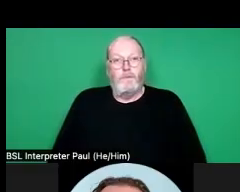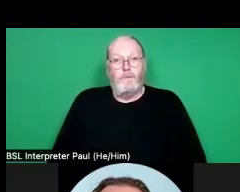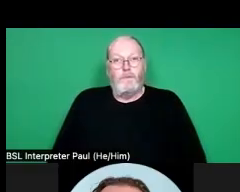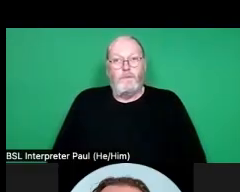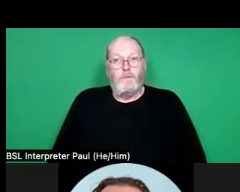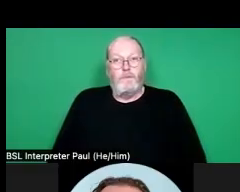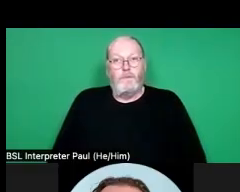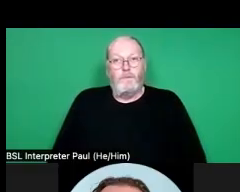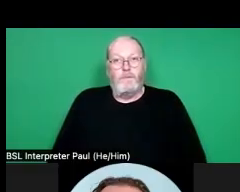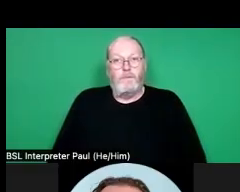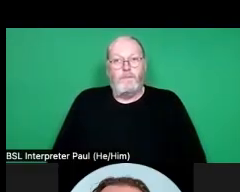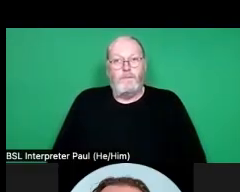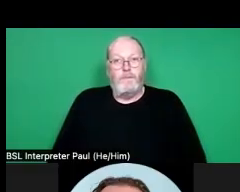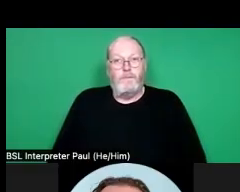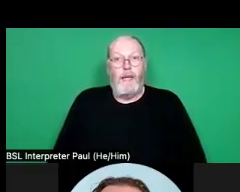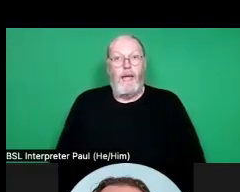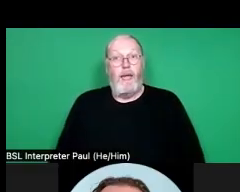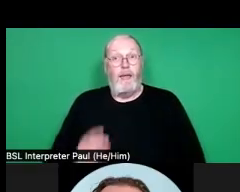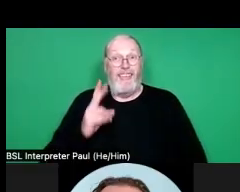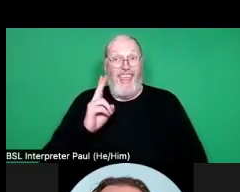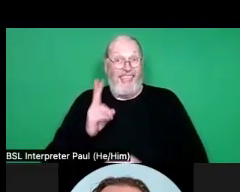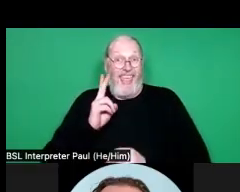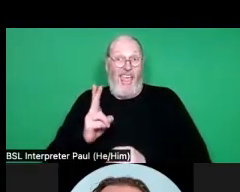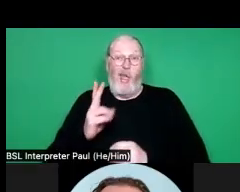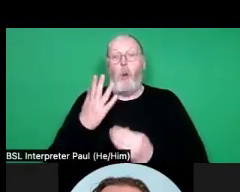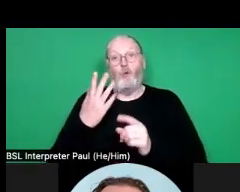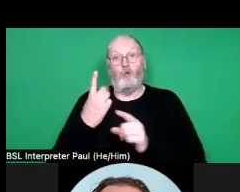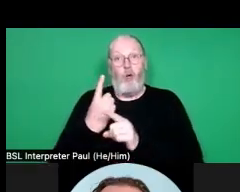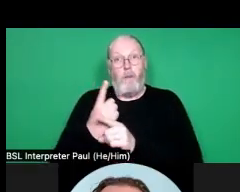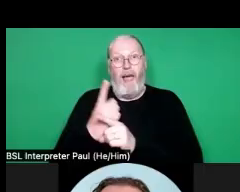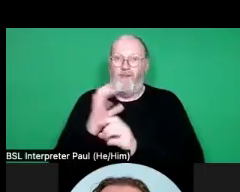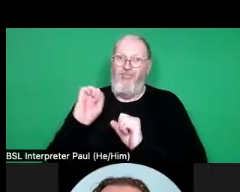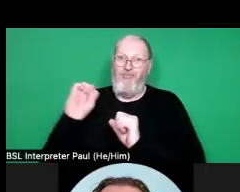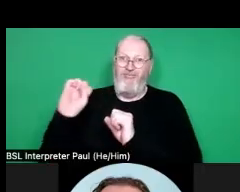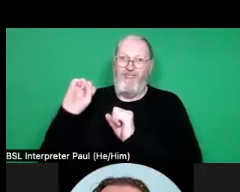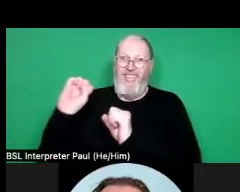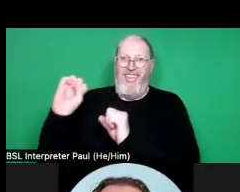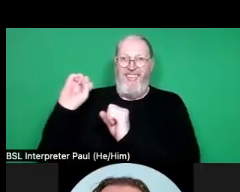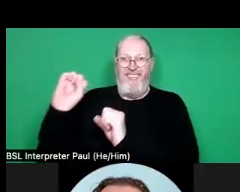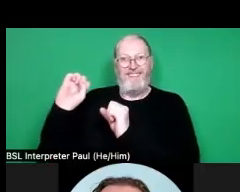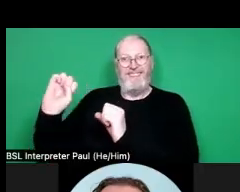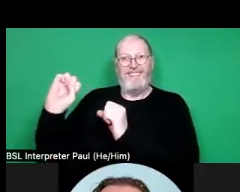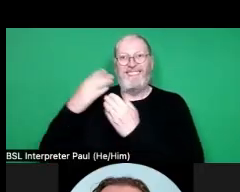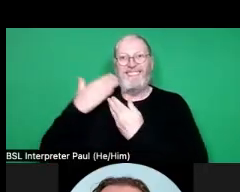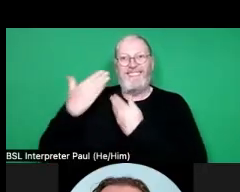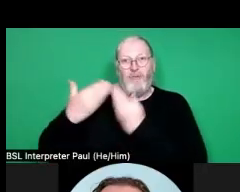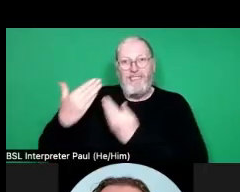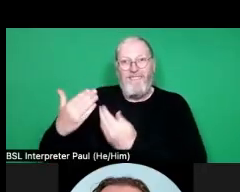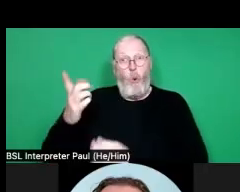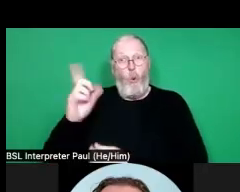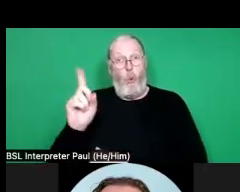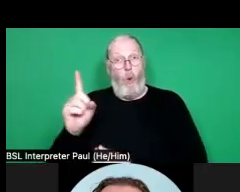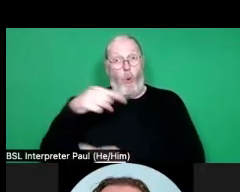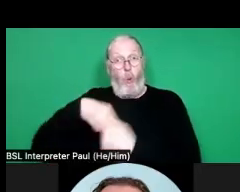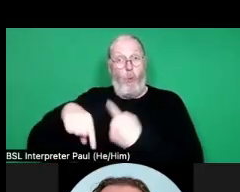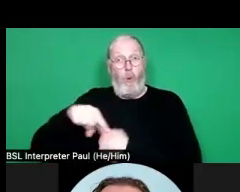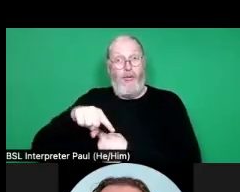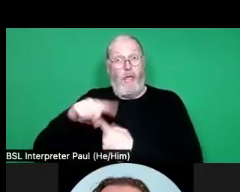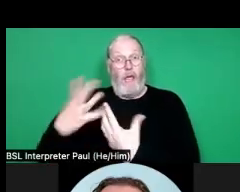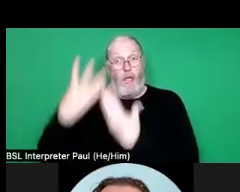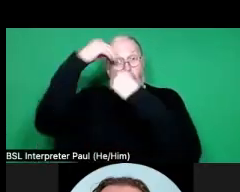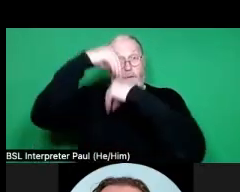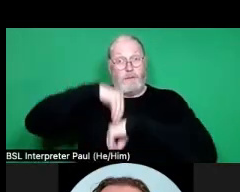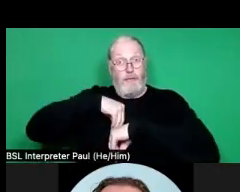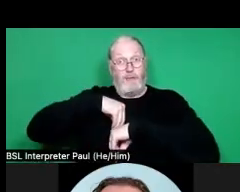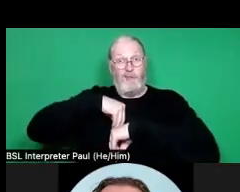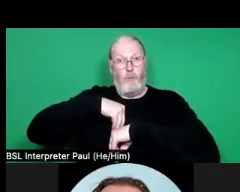and the search of its meaning and further the narrative that we consume, it is through the lens